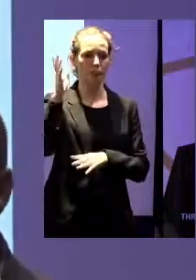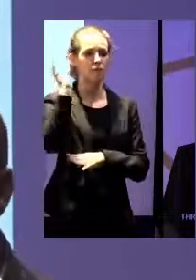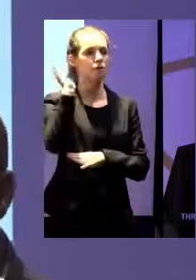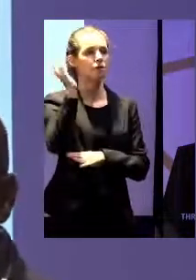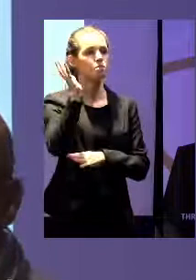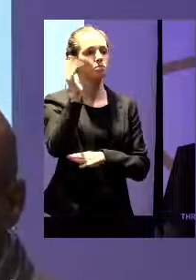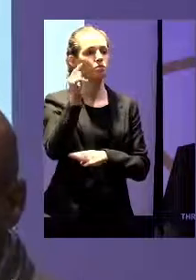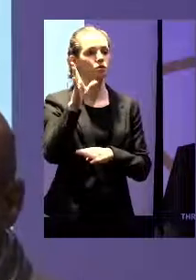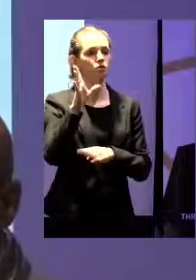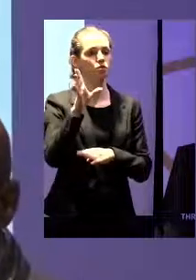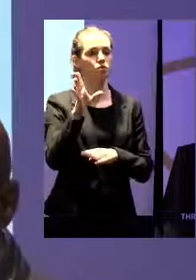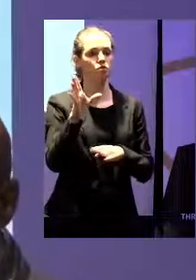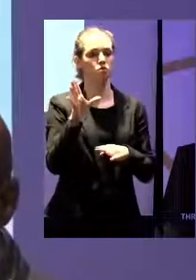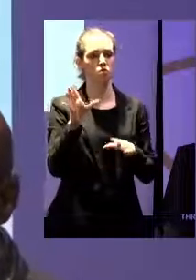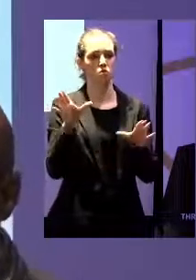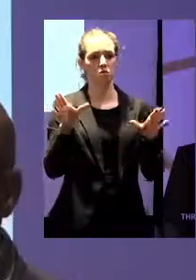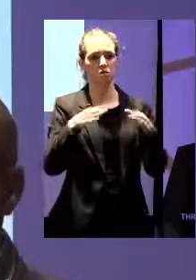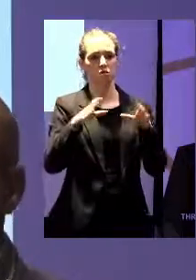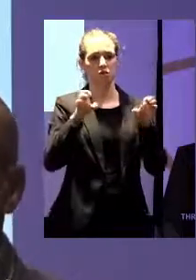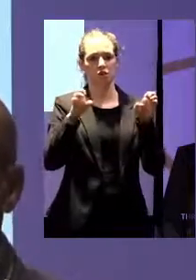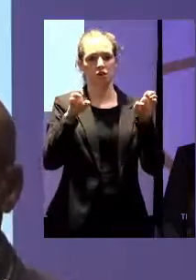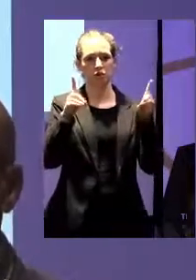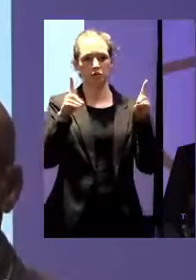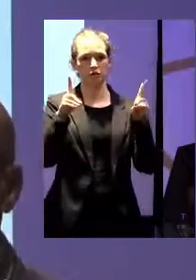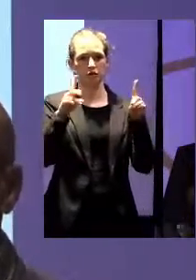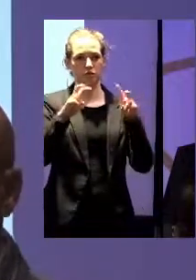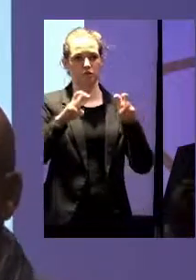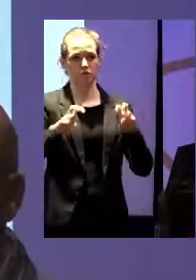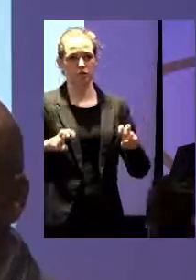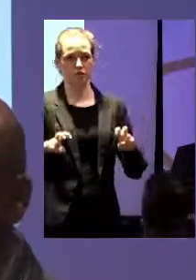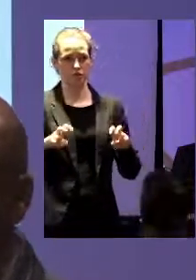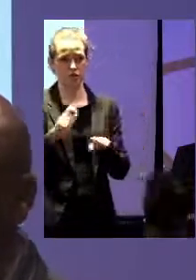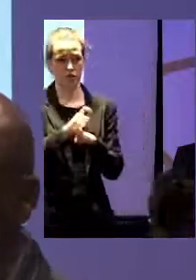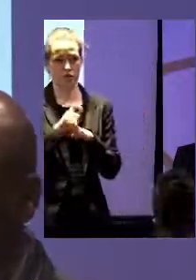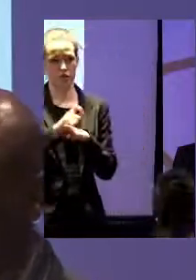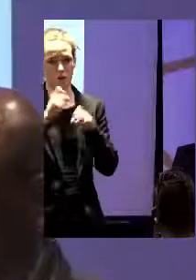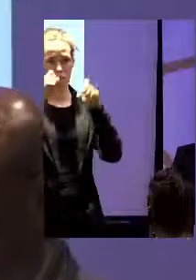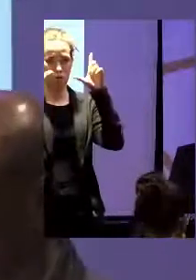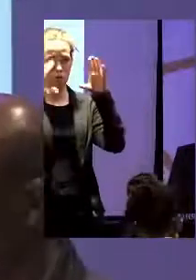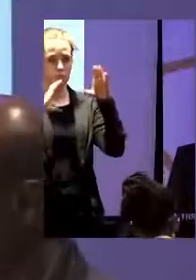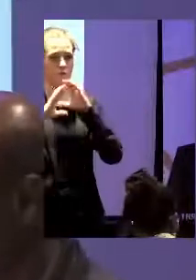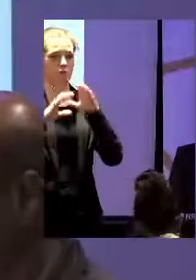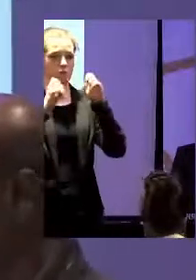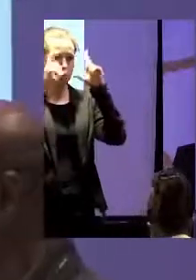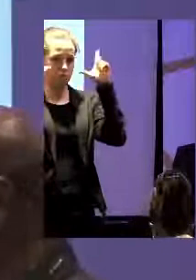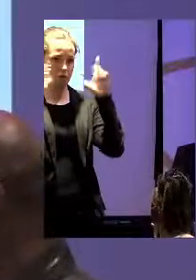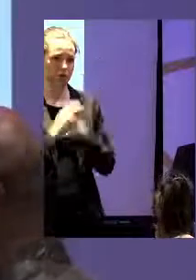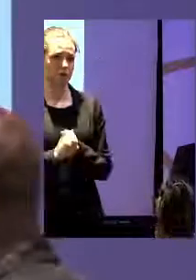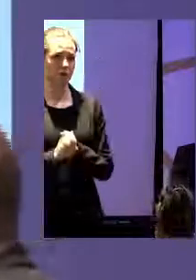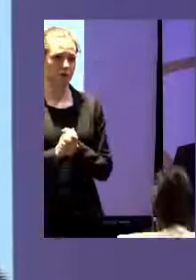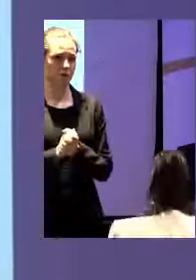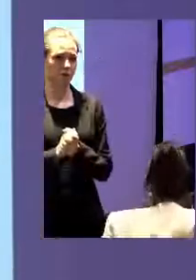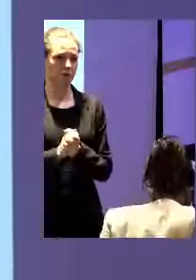the Committee on Education, Research, Training, Awareness, Communication and Awareness.